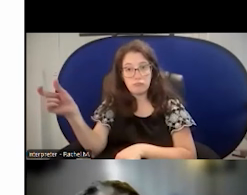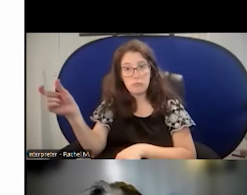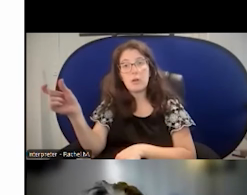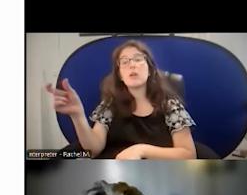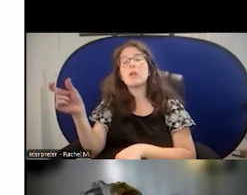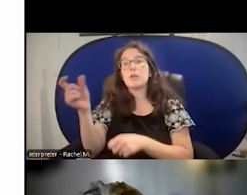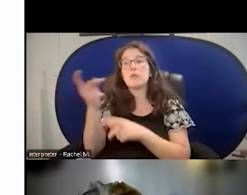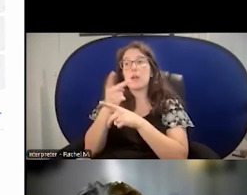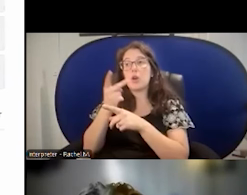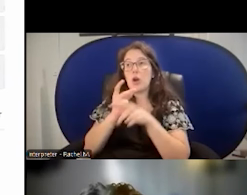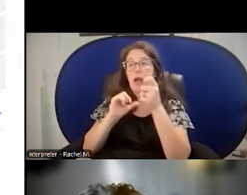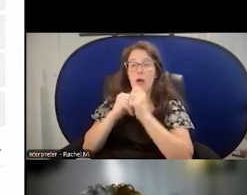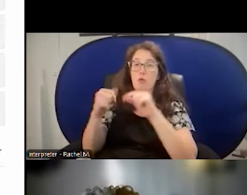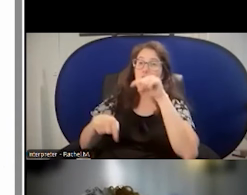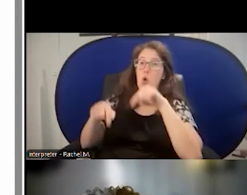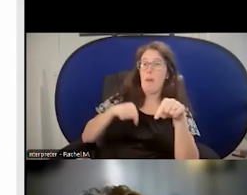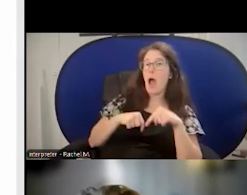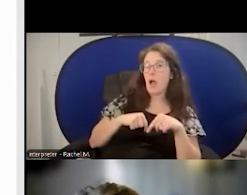the course if I need to.